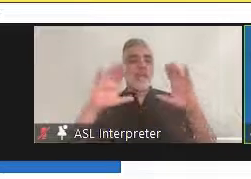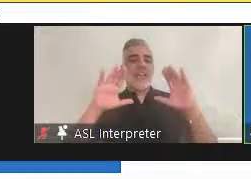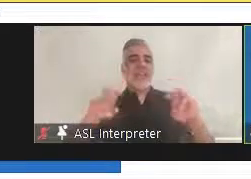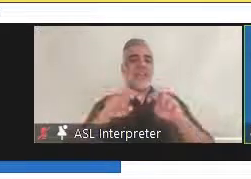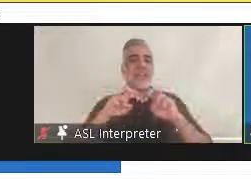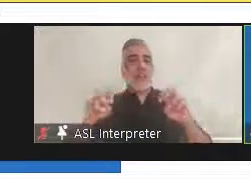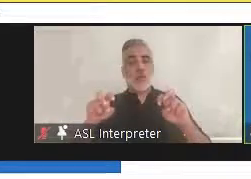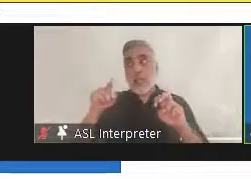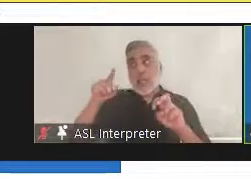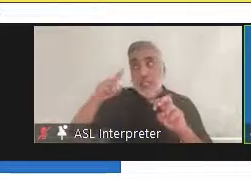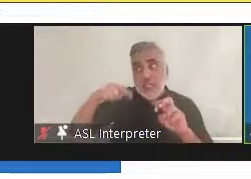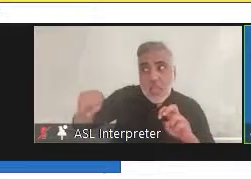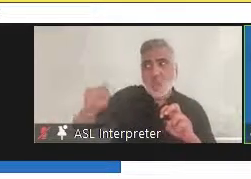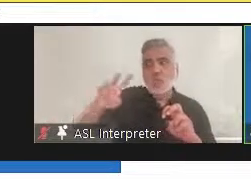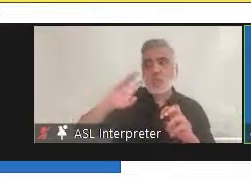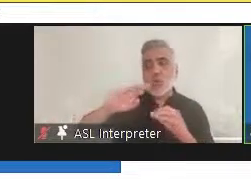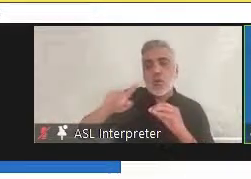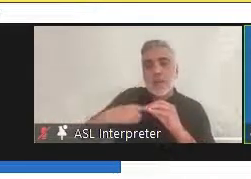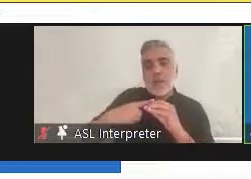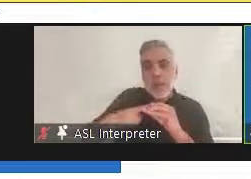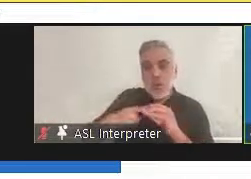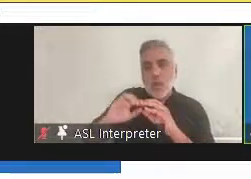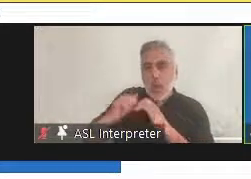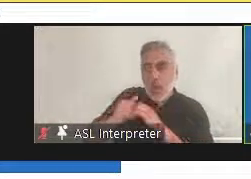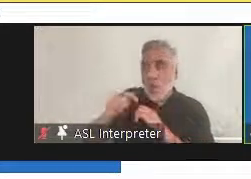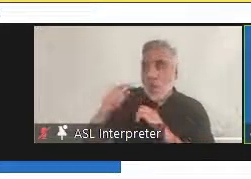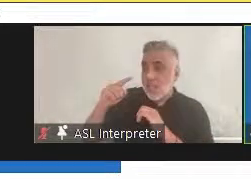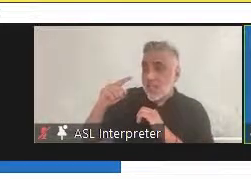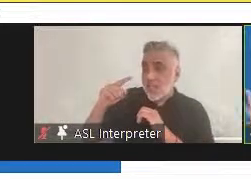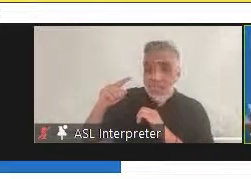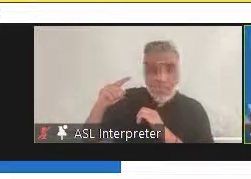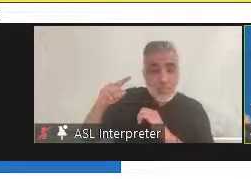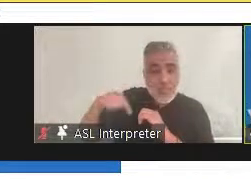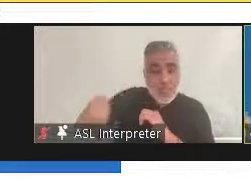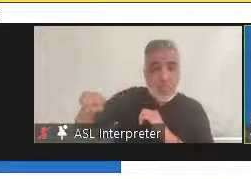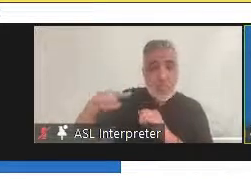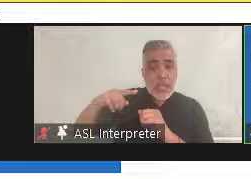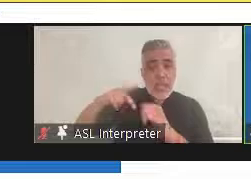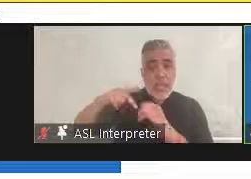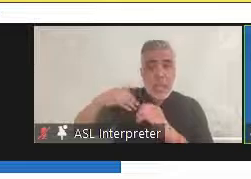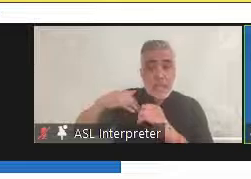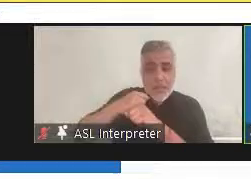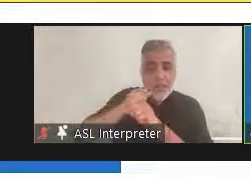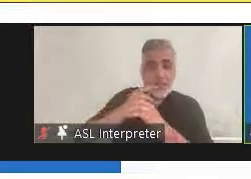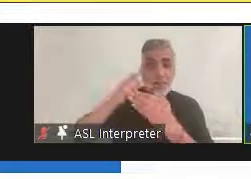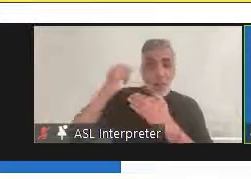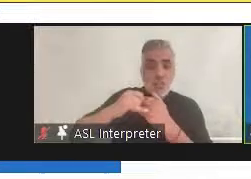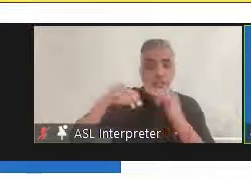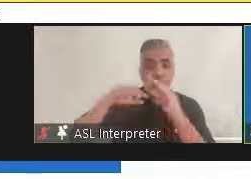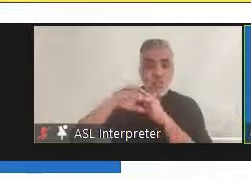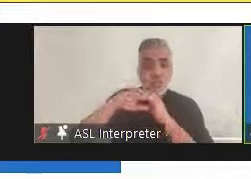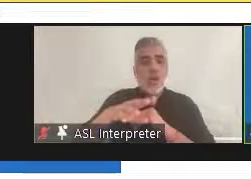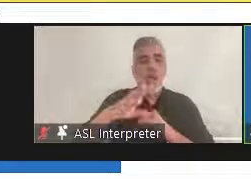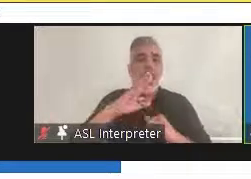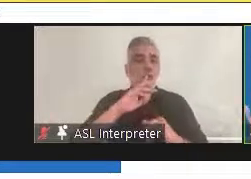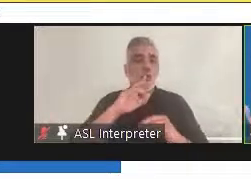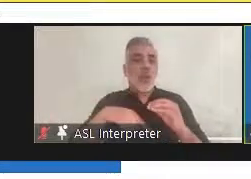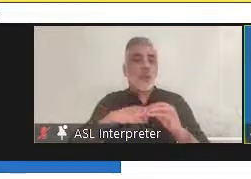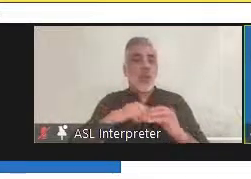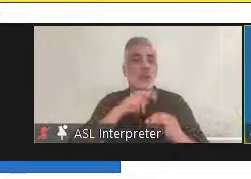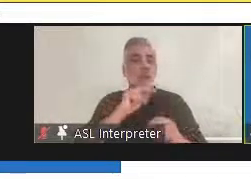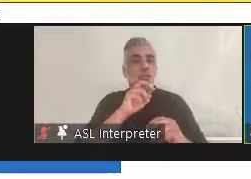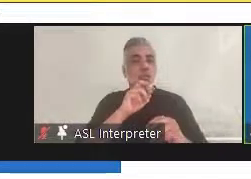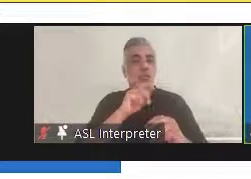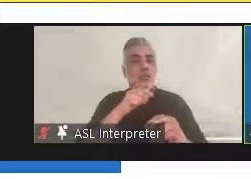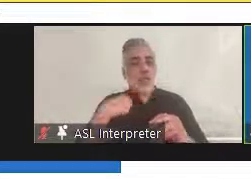actually going to talk about how they make these projects accessible. I spoke about the notes, and we have